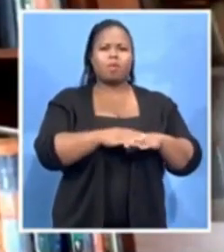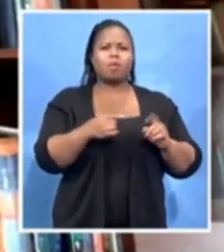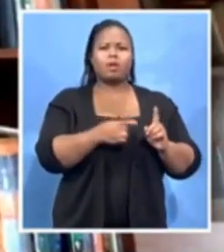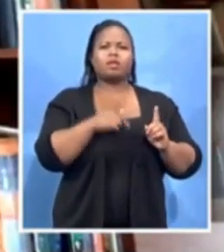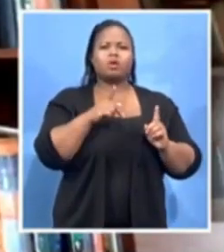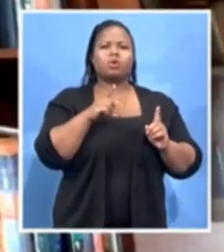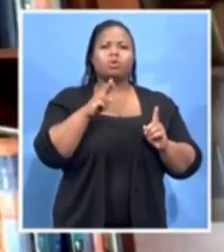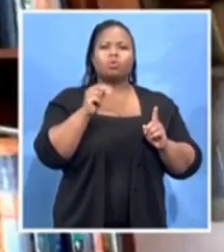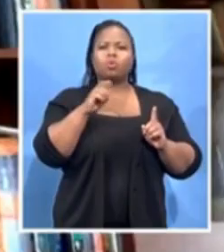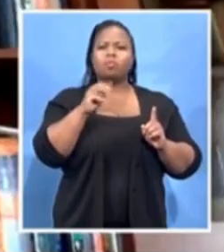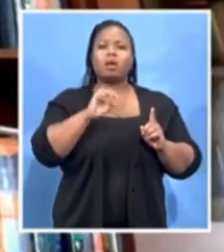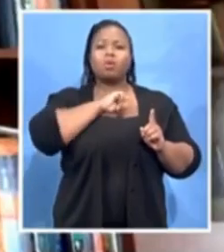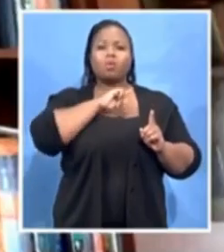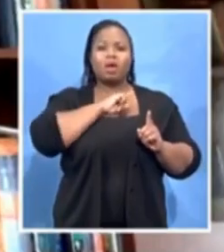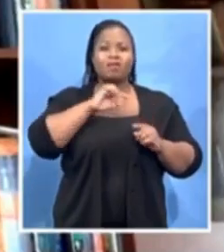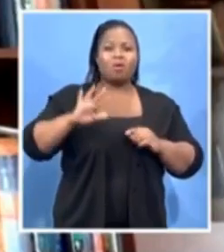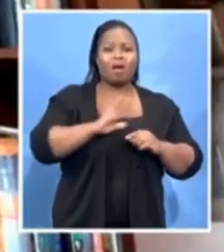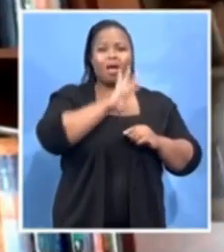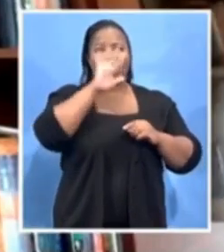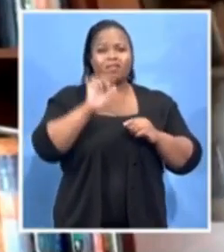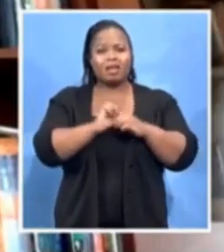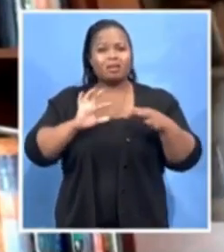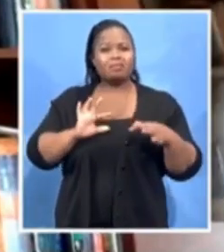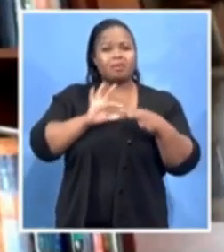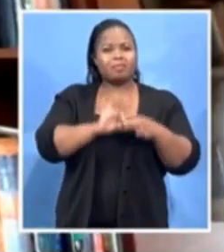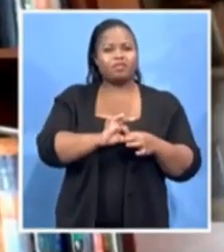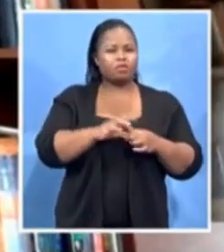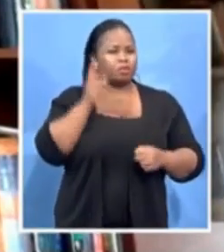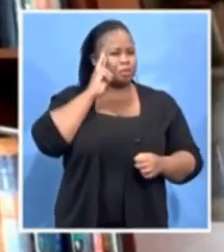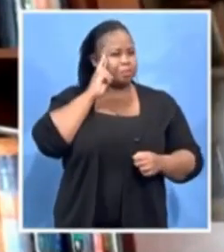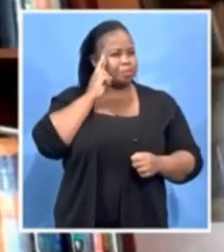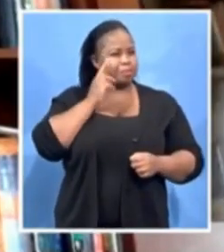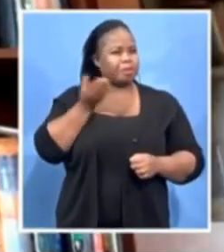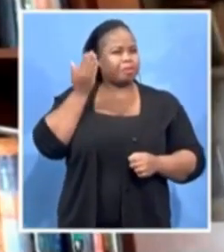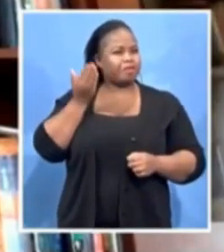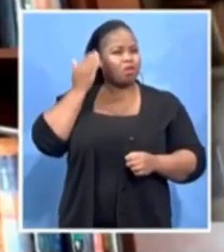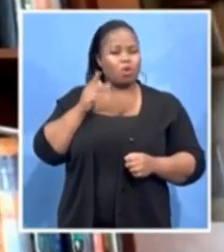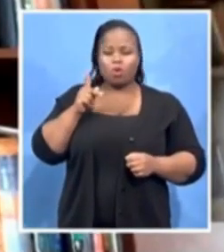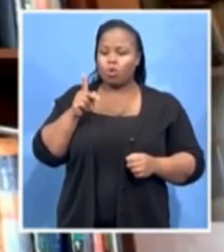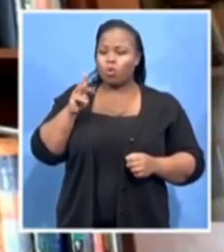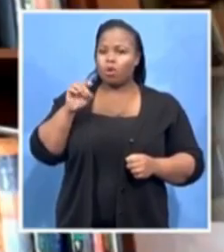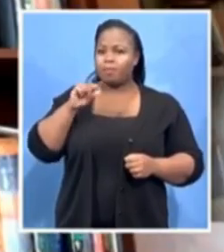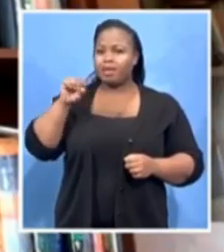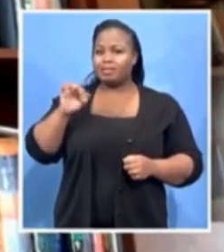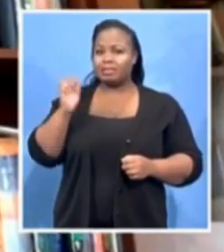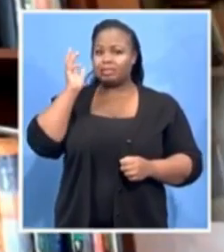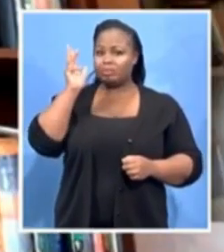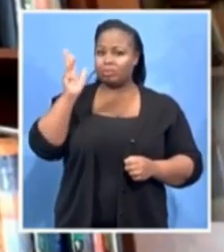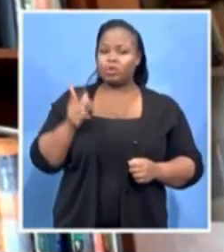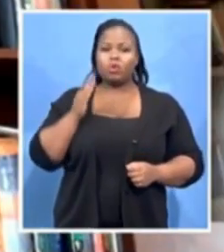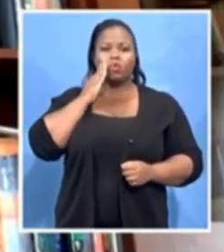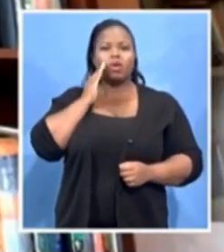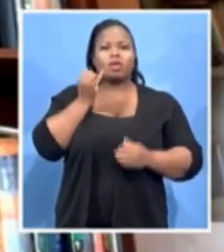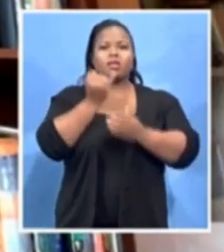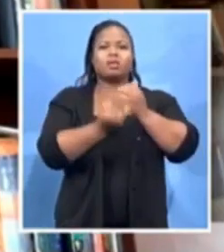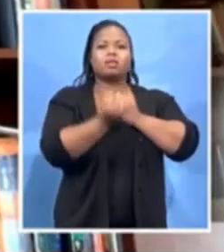you listen to Kwame's statement or his speech on the day of the independence, he was as clear as